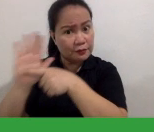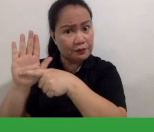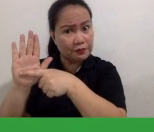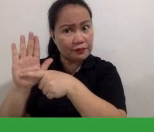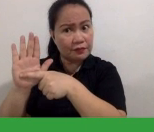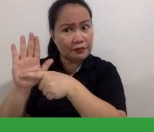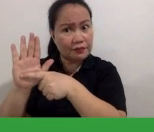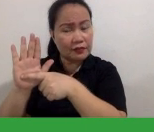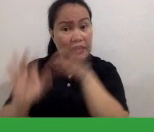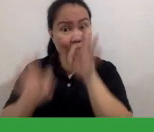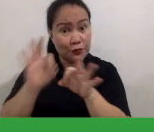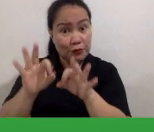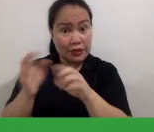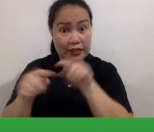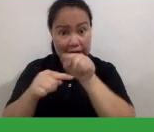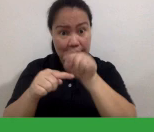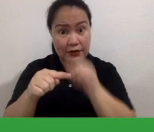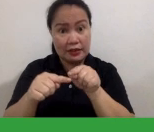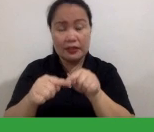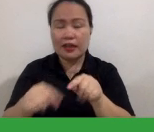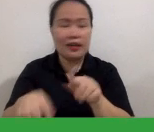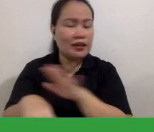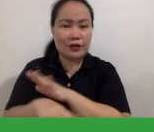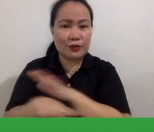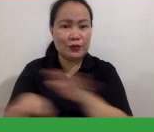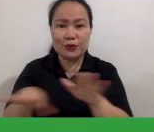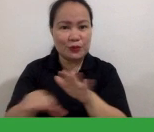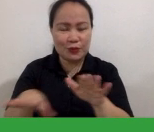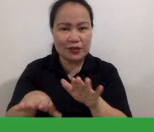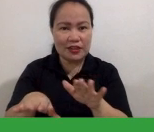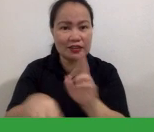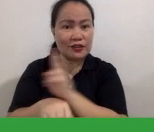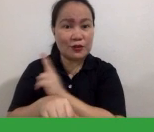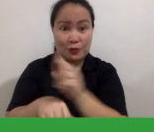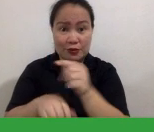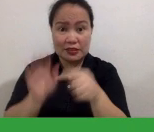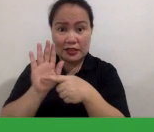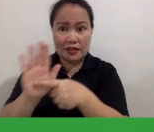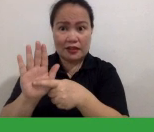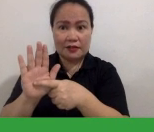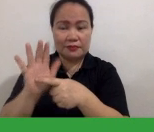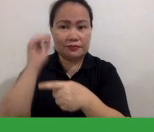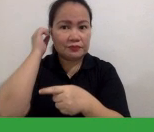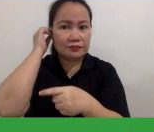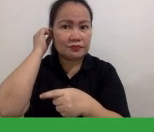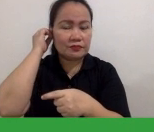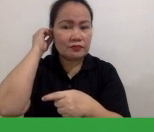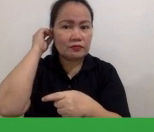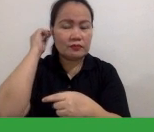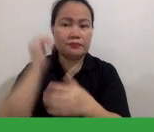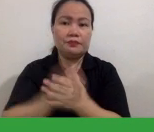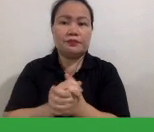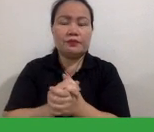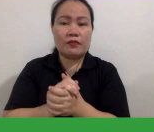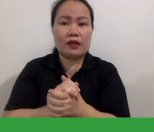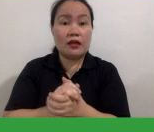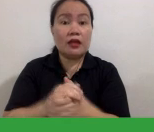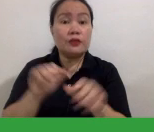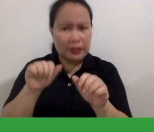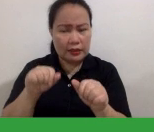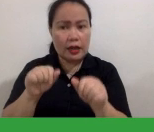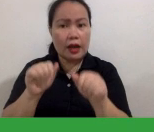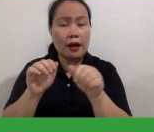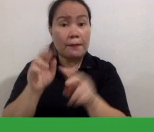meron tayong negative? So, kapag nagdi-divide tayo, wag natin isama muna ang negative. Okay? Kasi pwede mo